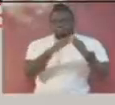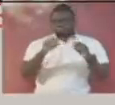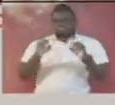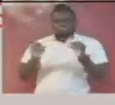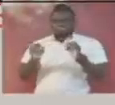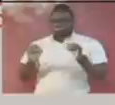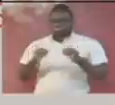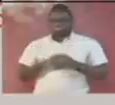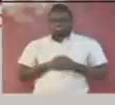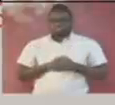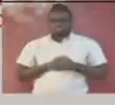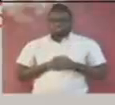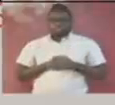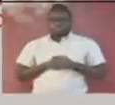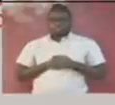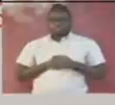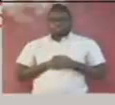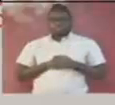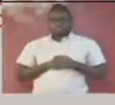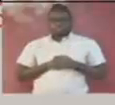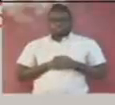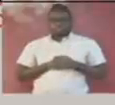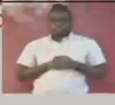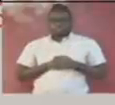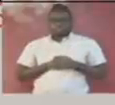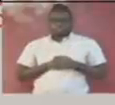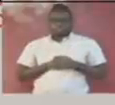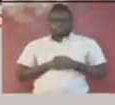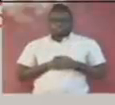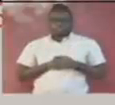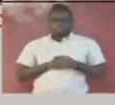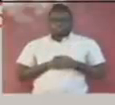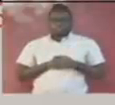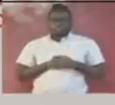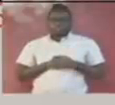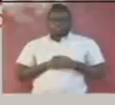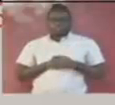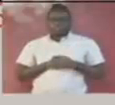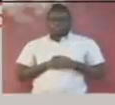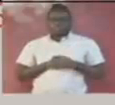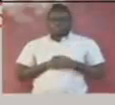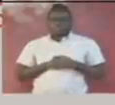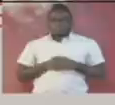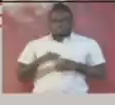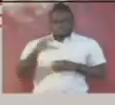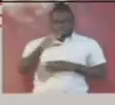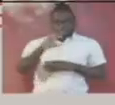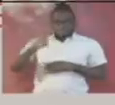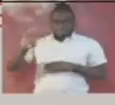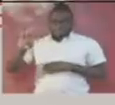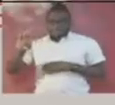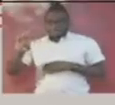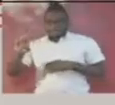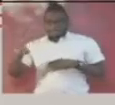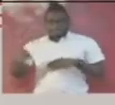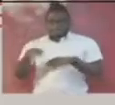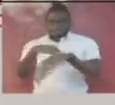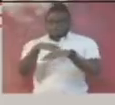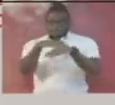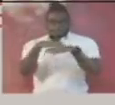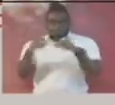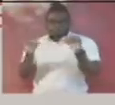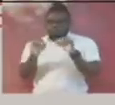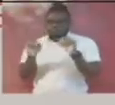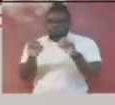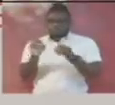COVID-19 positive patients in step-down or transition facilities, none. So Claxton Bay is empty, UWD Bay is